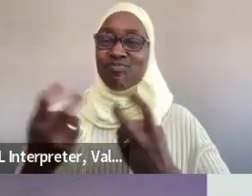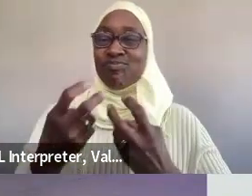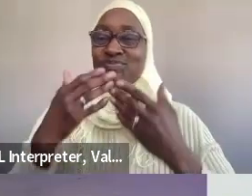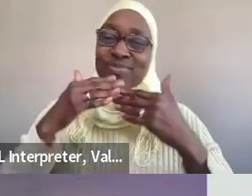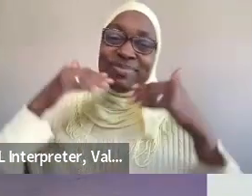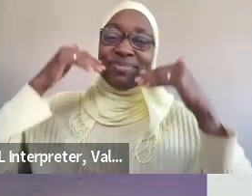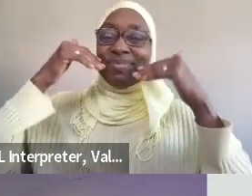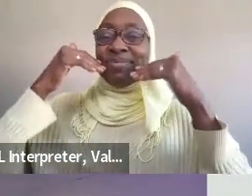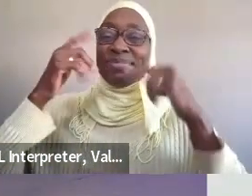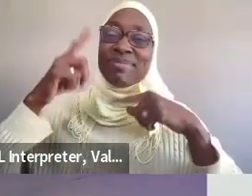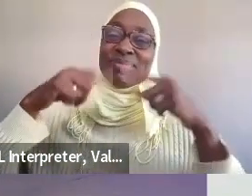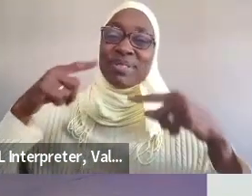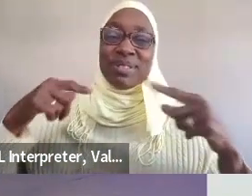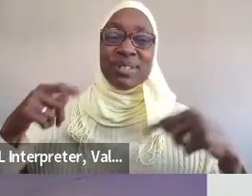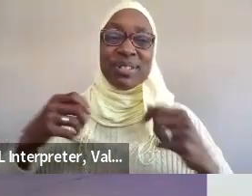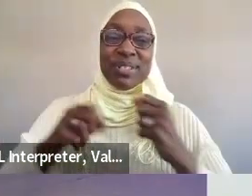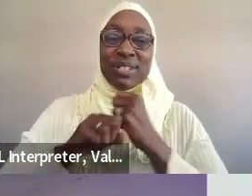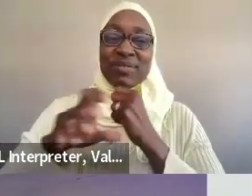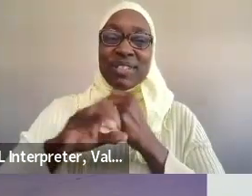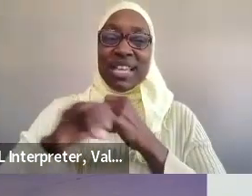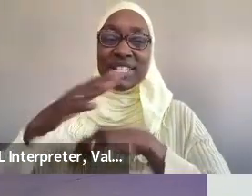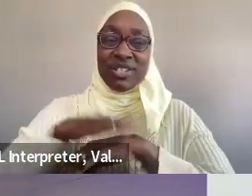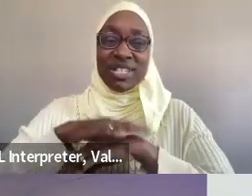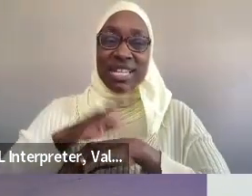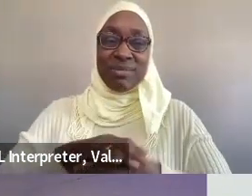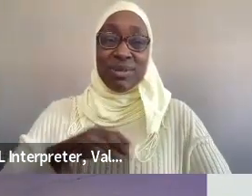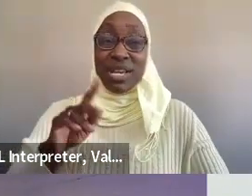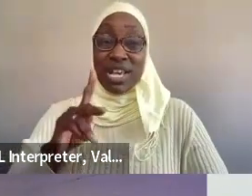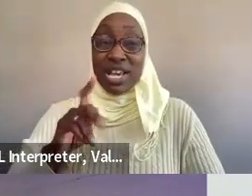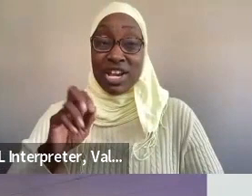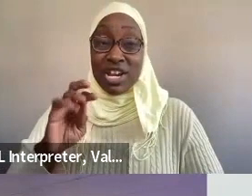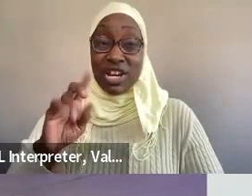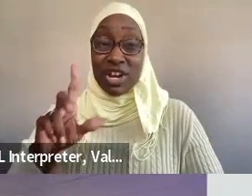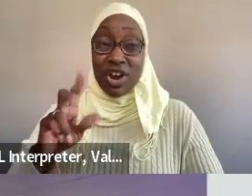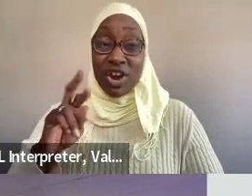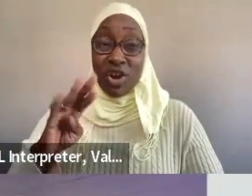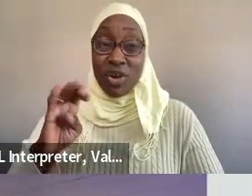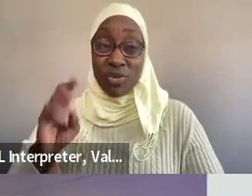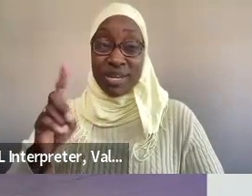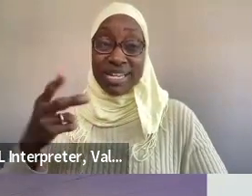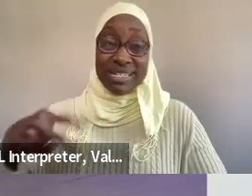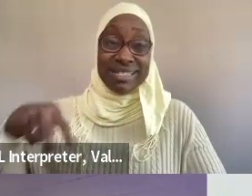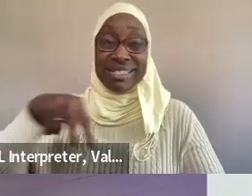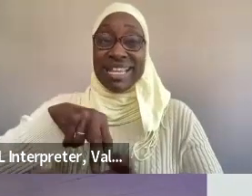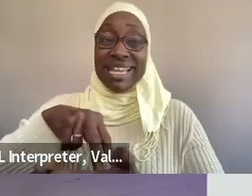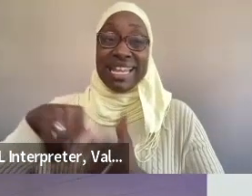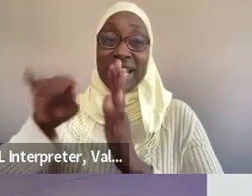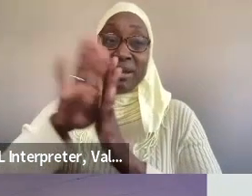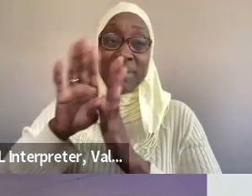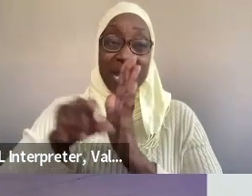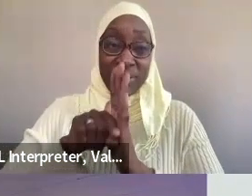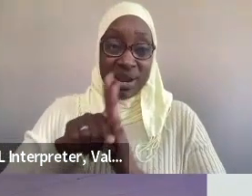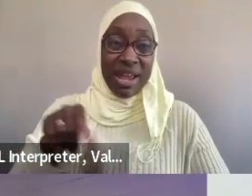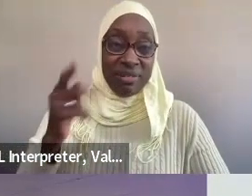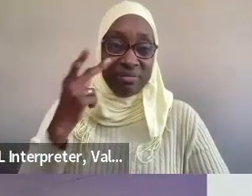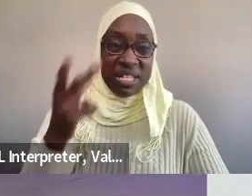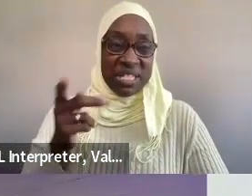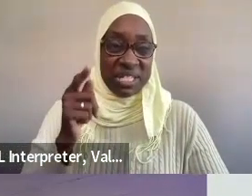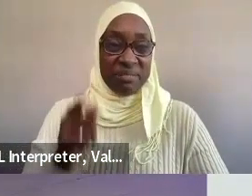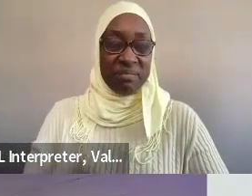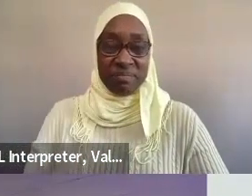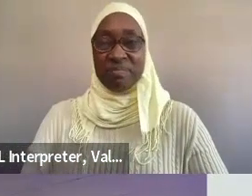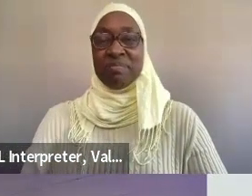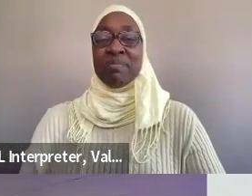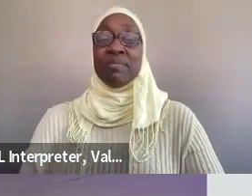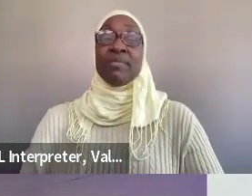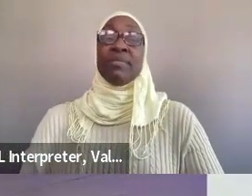on the table. And Carl Reed is also there standing in the background somewhere. I think, yes, he's in the back. I see him. But yeah, so